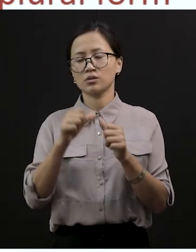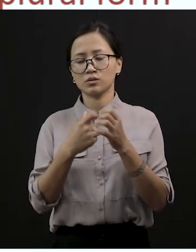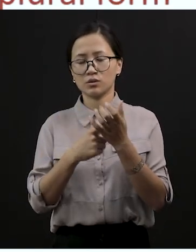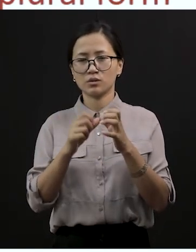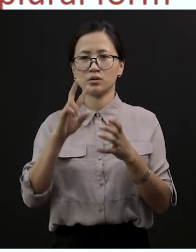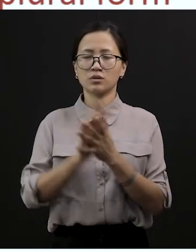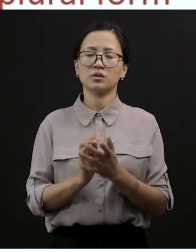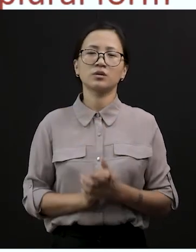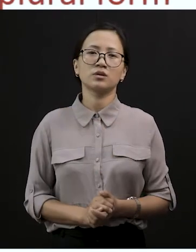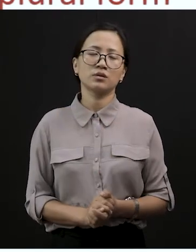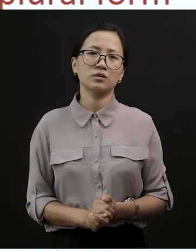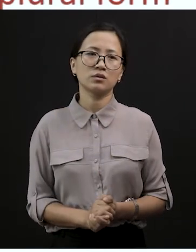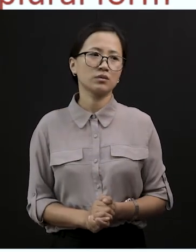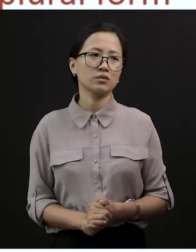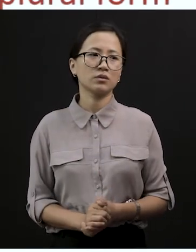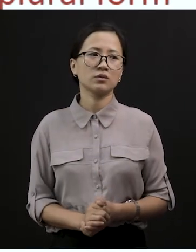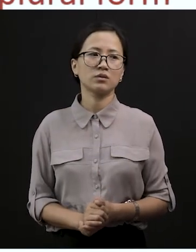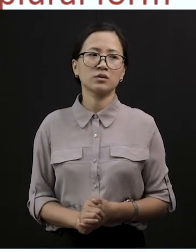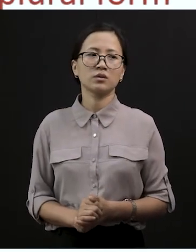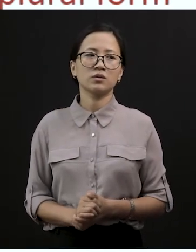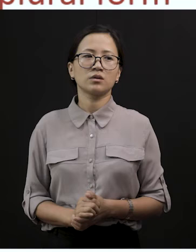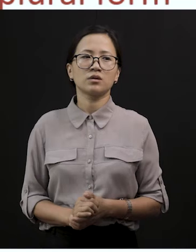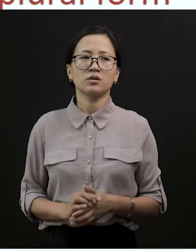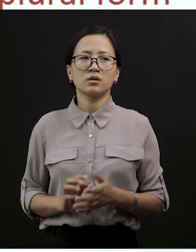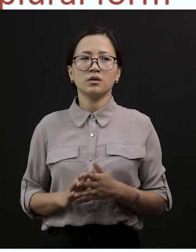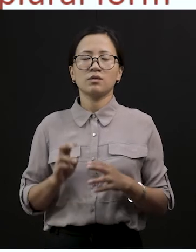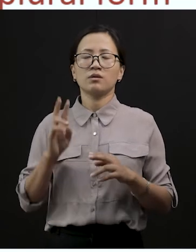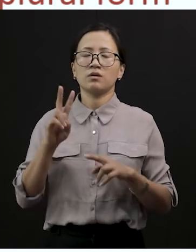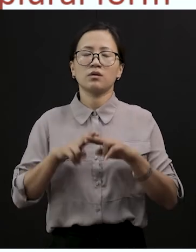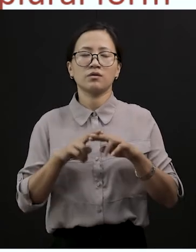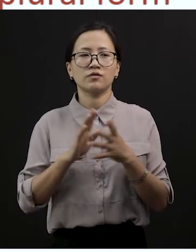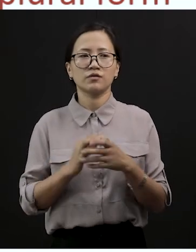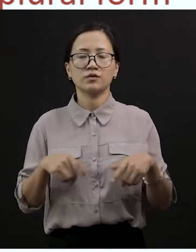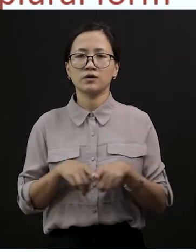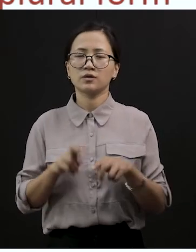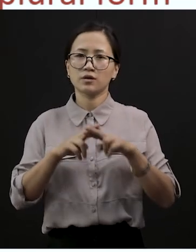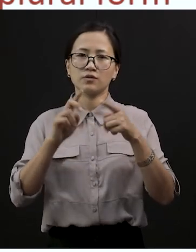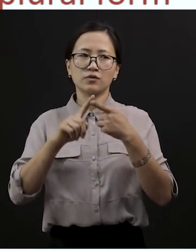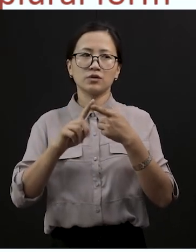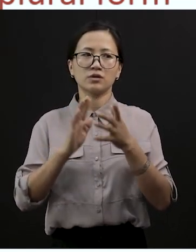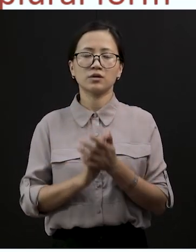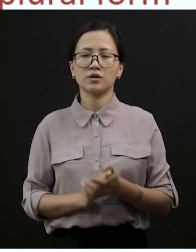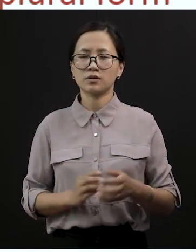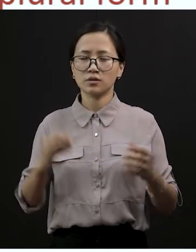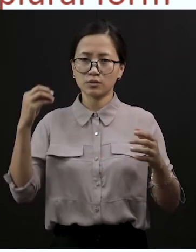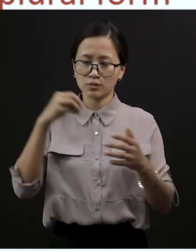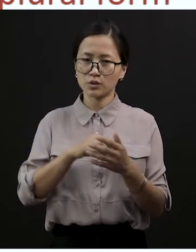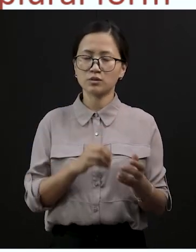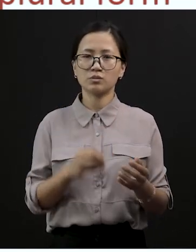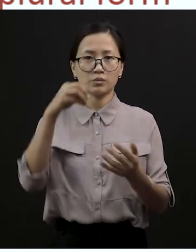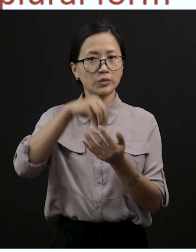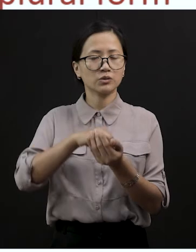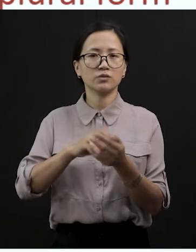okay? Now there are also nouns ending with F and FE, and we will replace with VES to make them